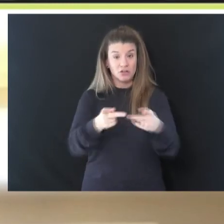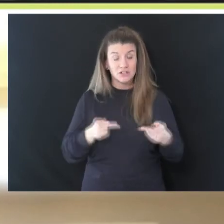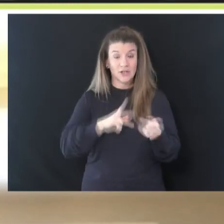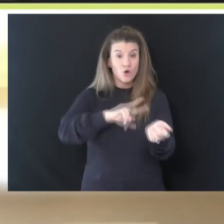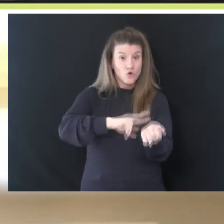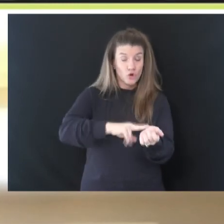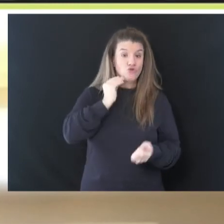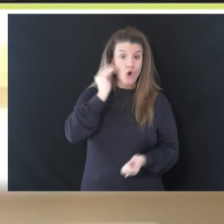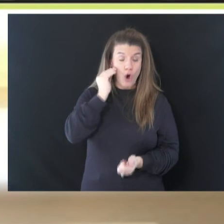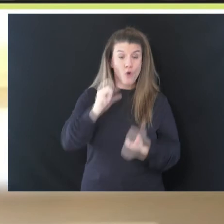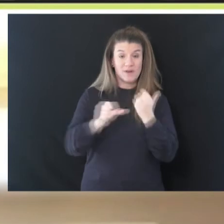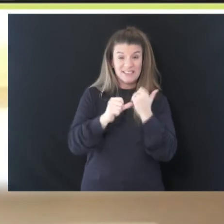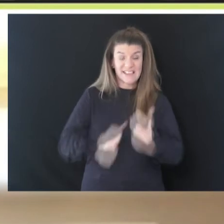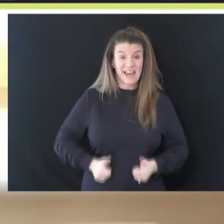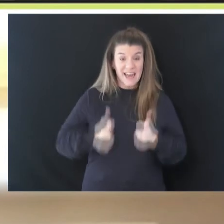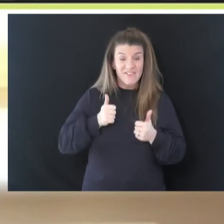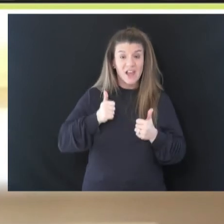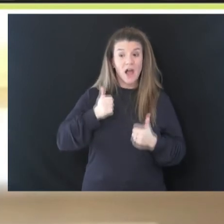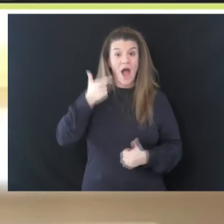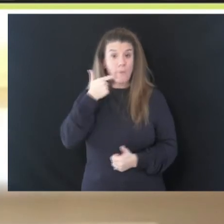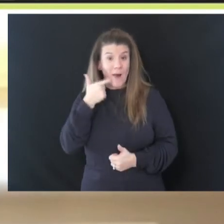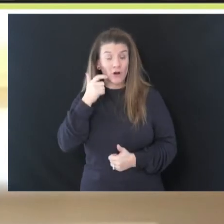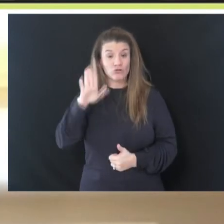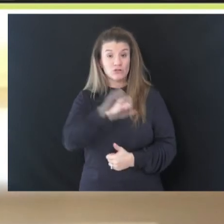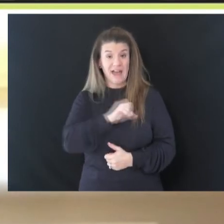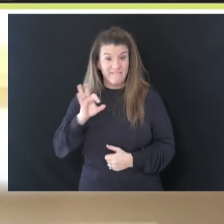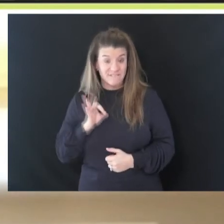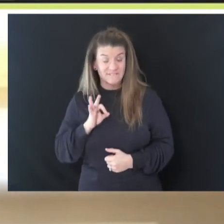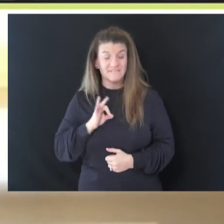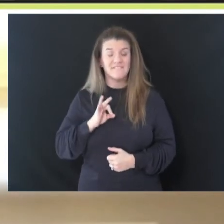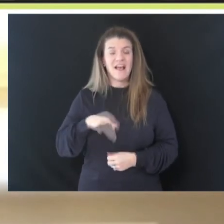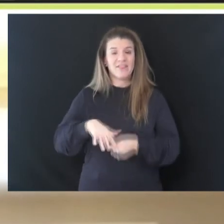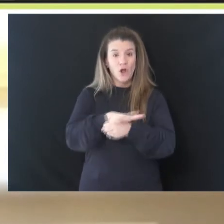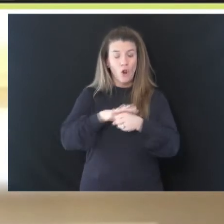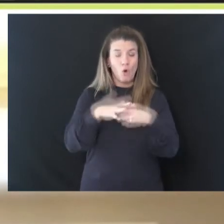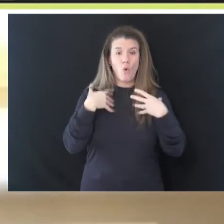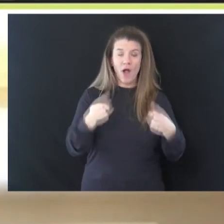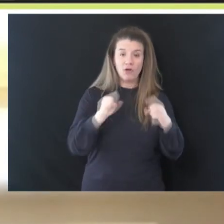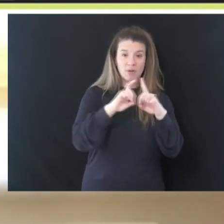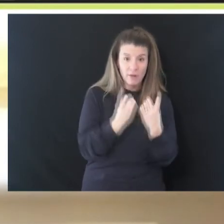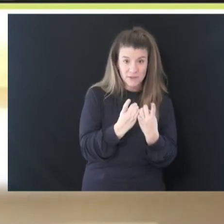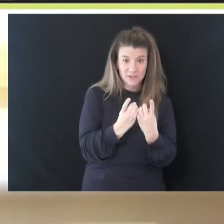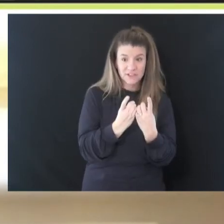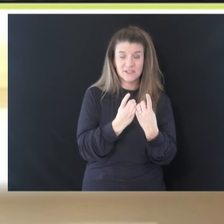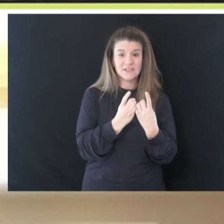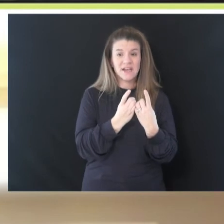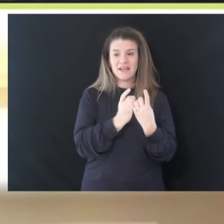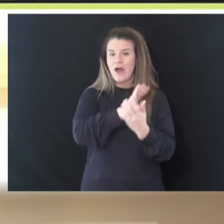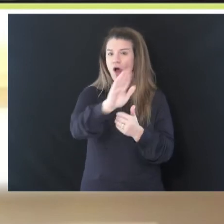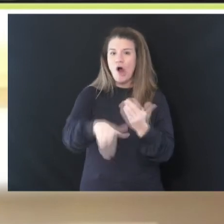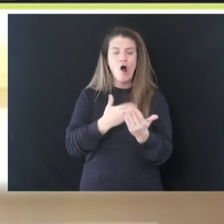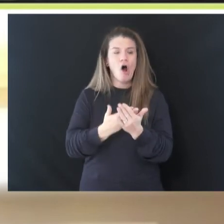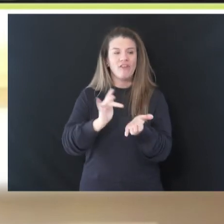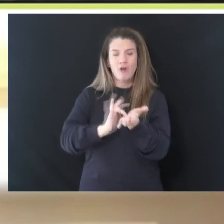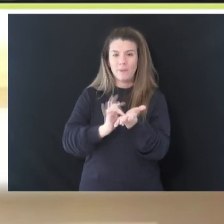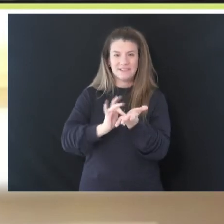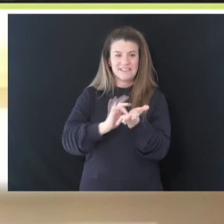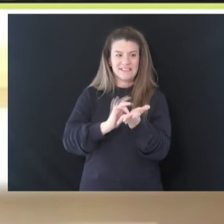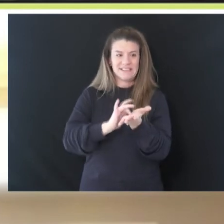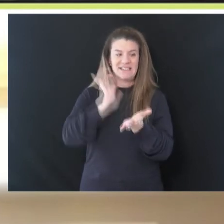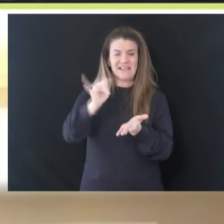assisted living operators and staff, and the local health departments, and all the pharmacies that